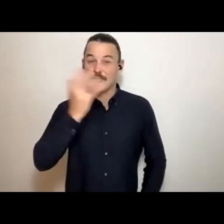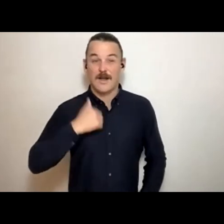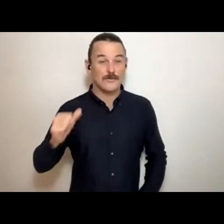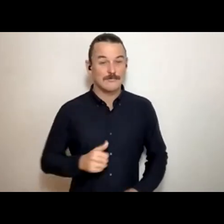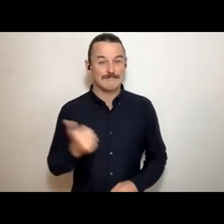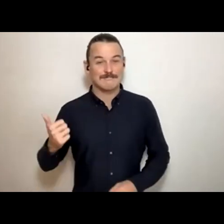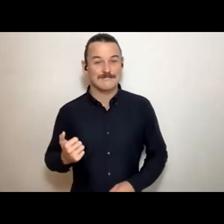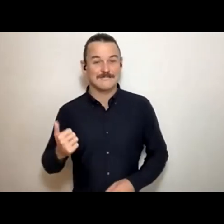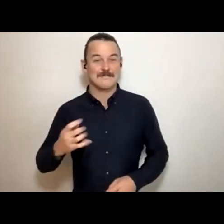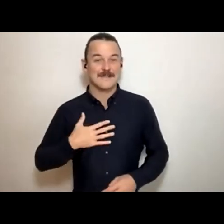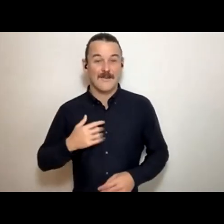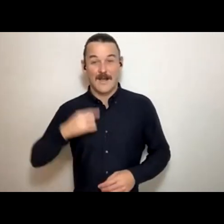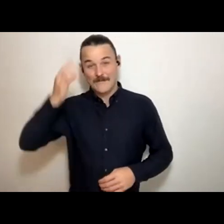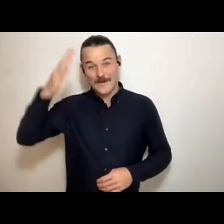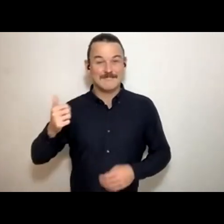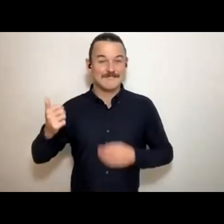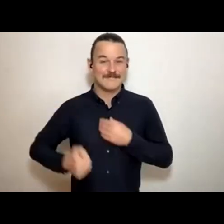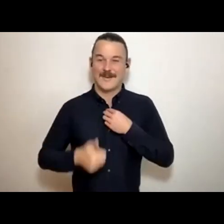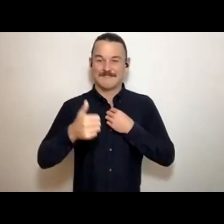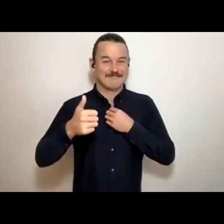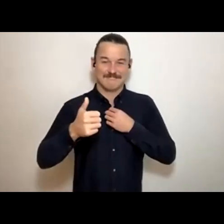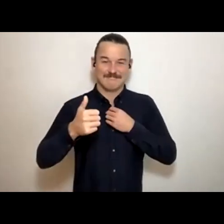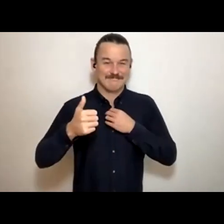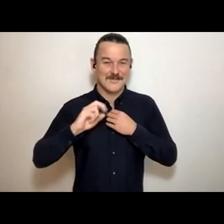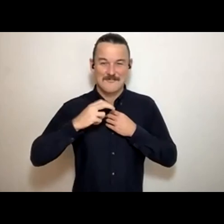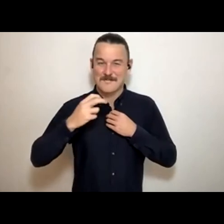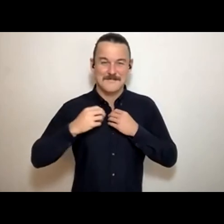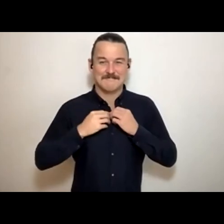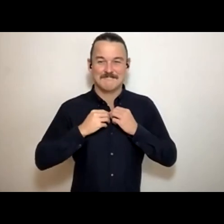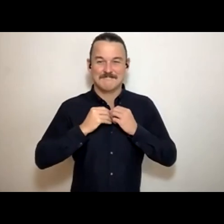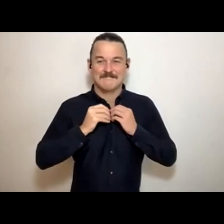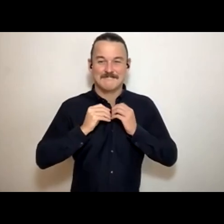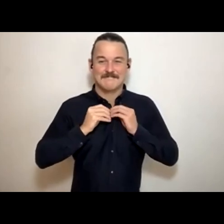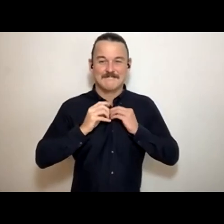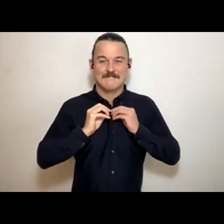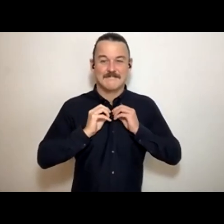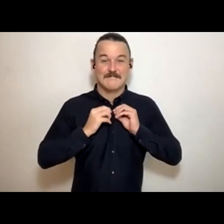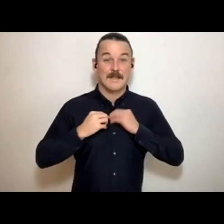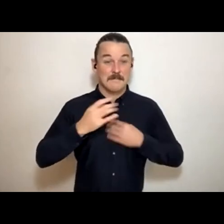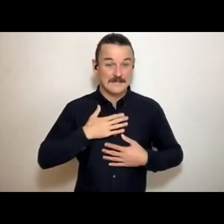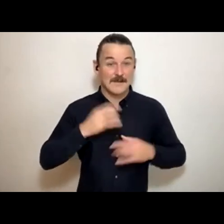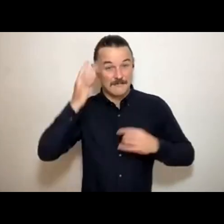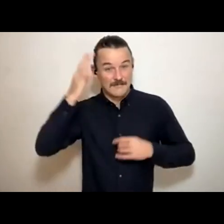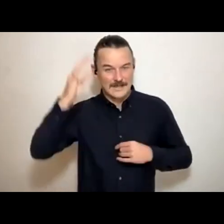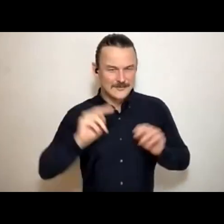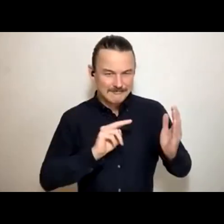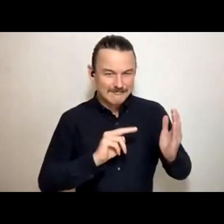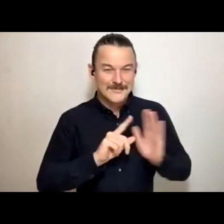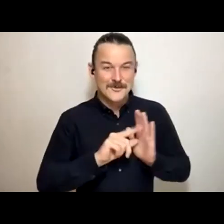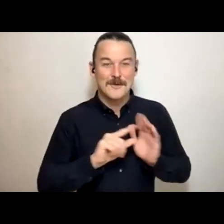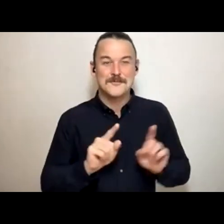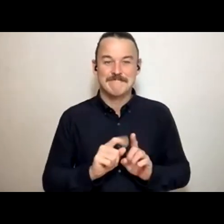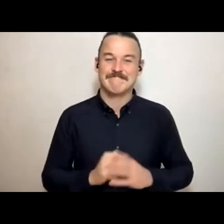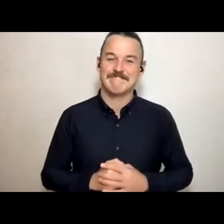press the button. No problem at all. I've actually been forgetting to keep track myself. Um, I'd like to